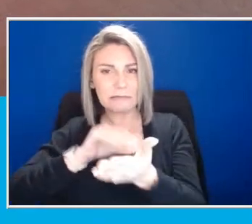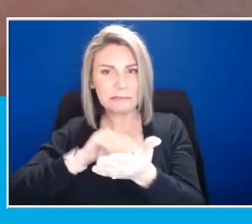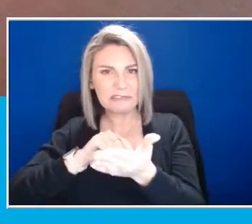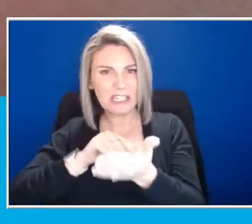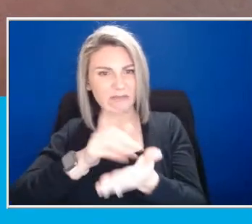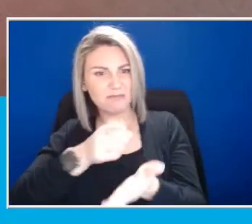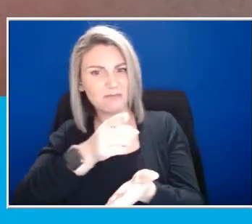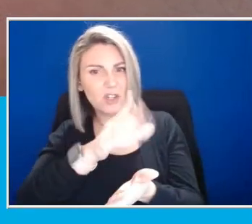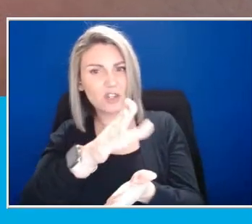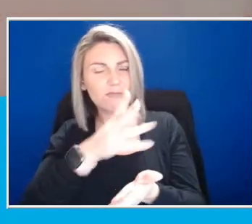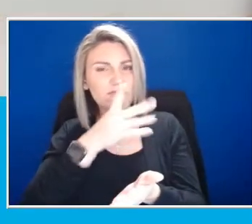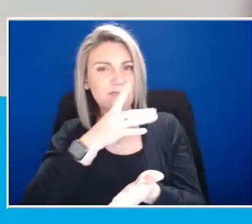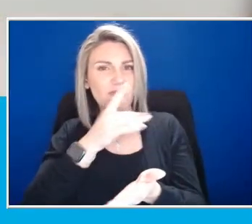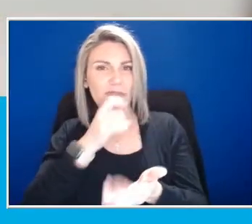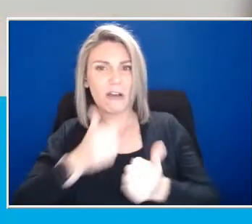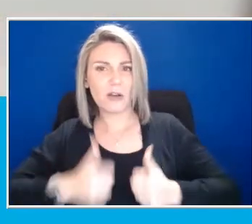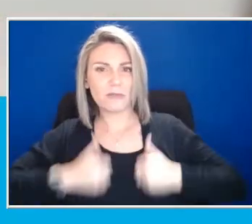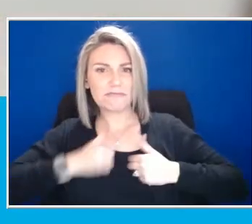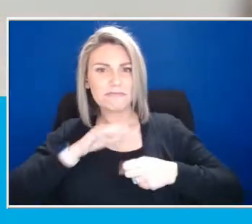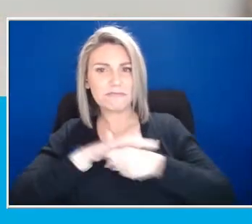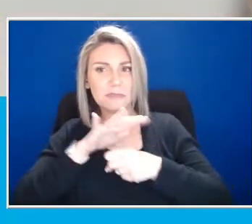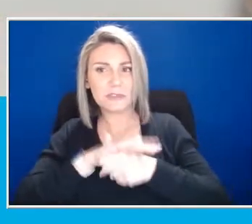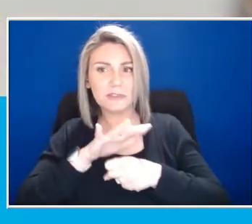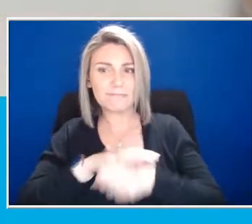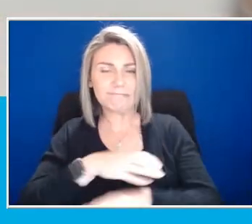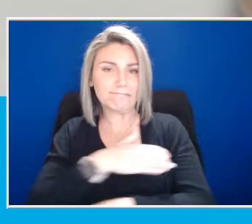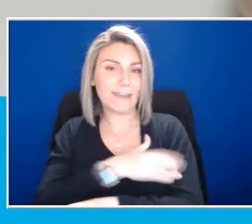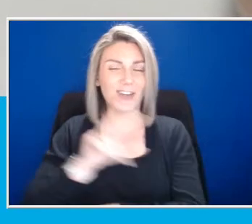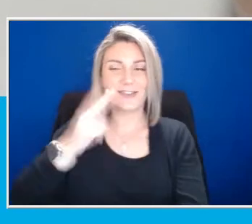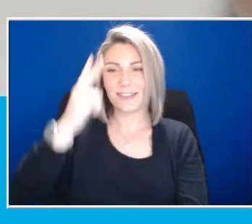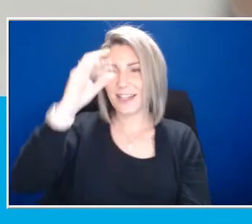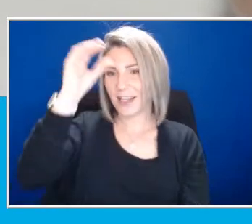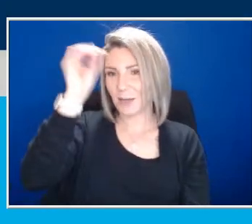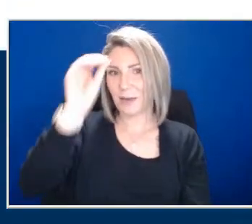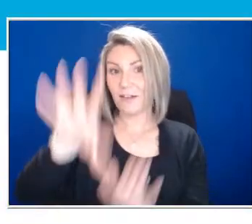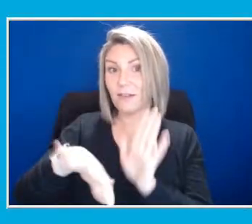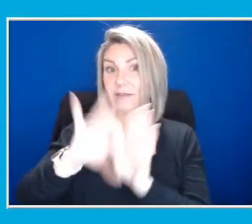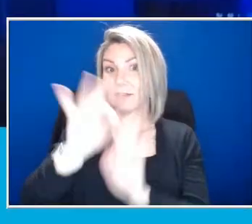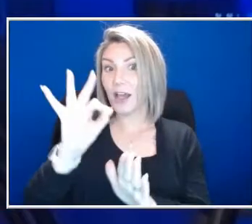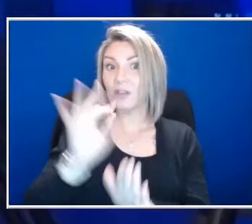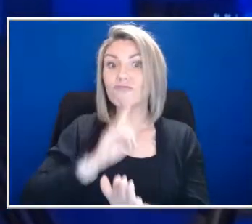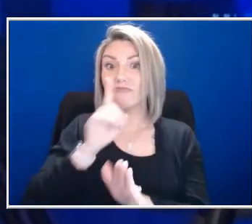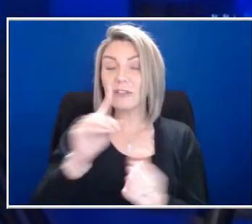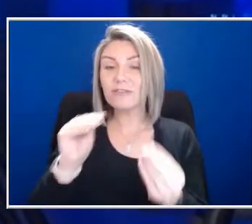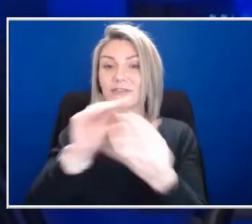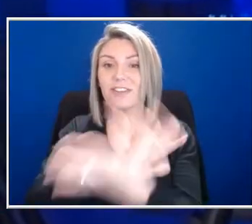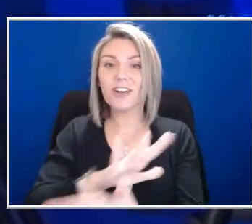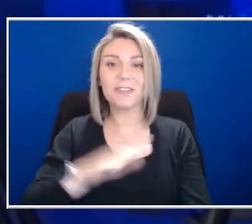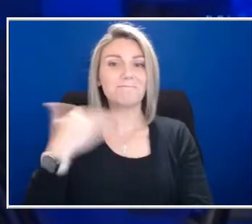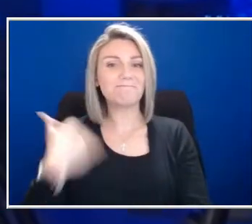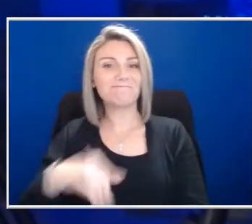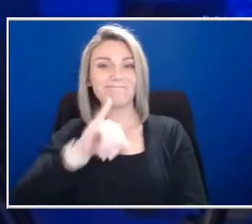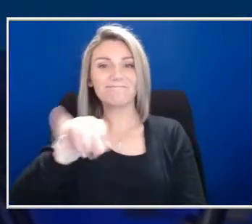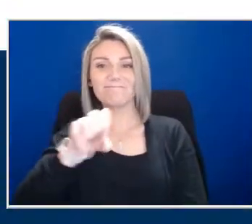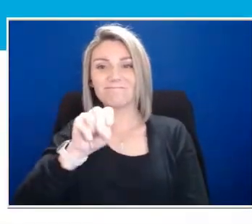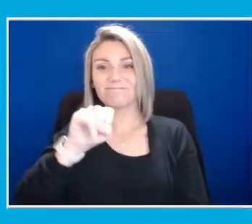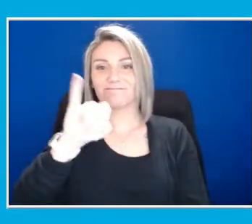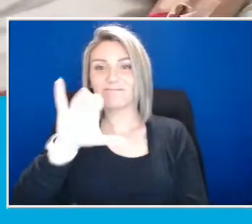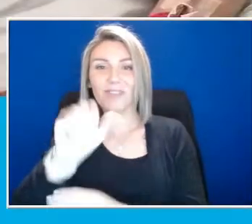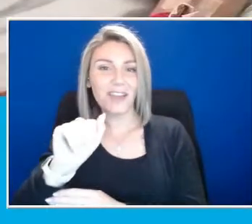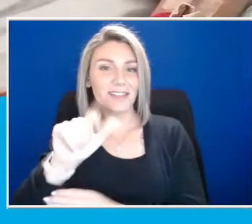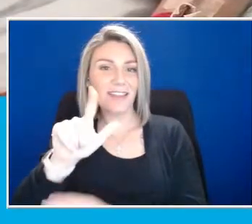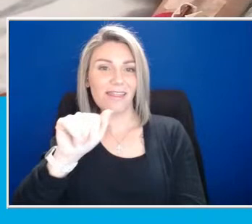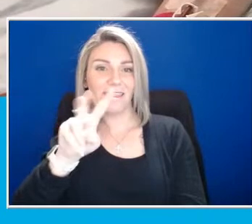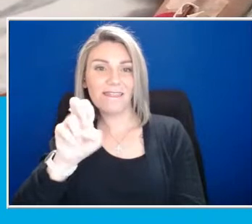not bathing her enough. The power of a second opinion discovered the real cause. I'm Jessica Lovell on the next Morning Medical Update.